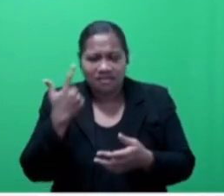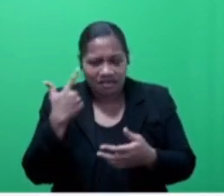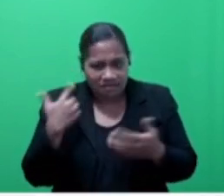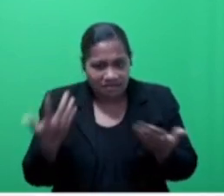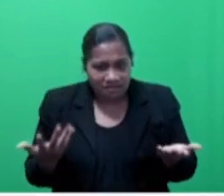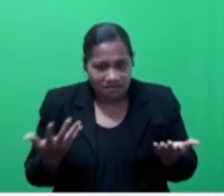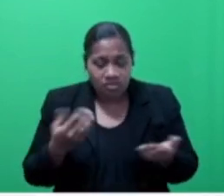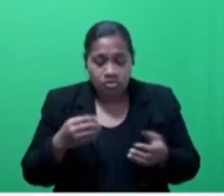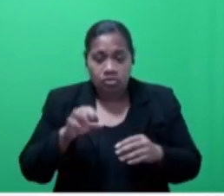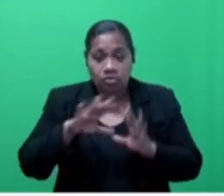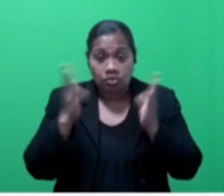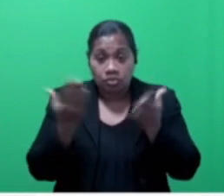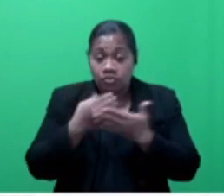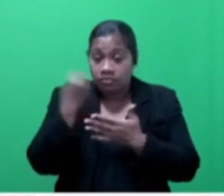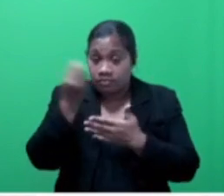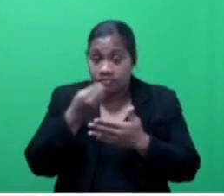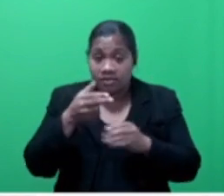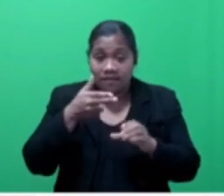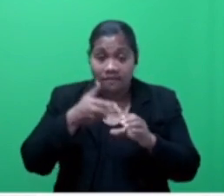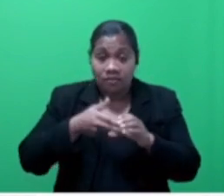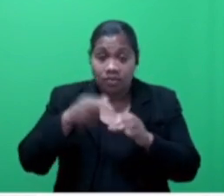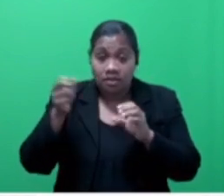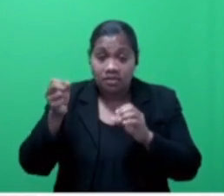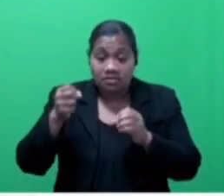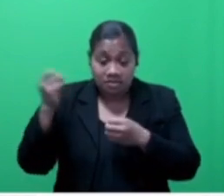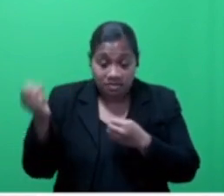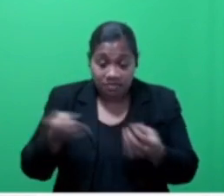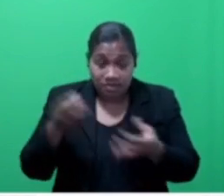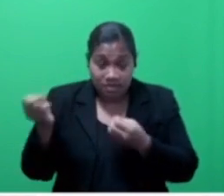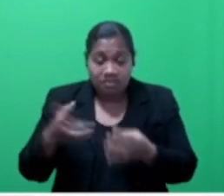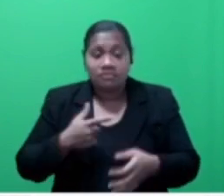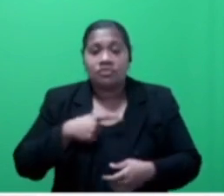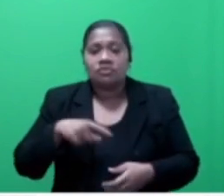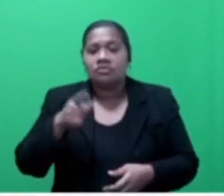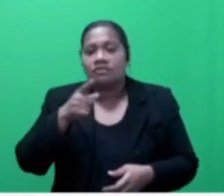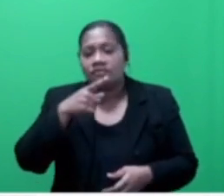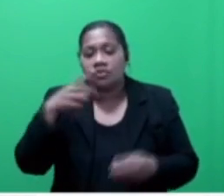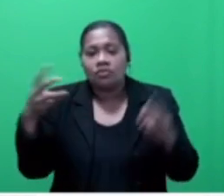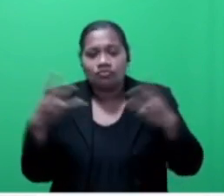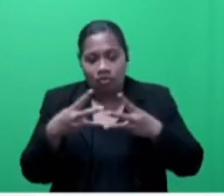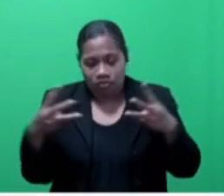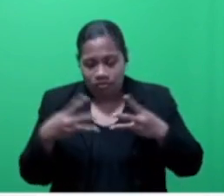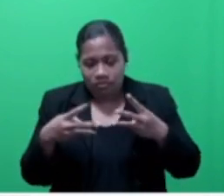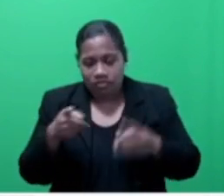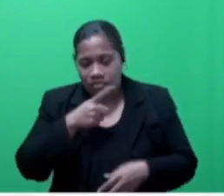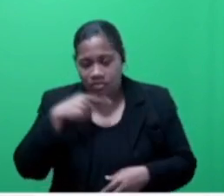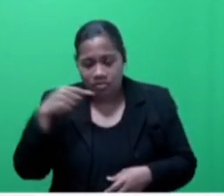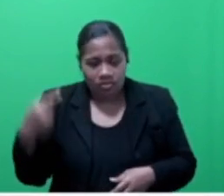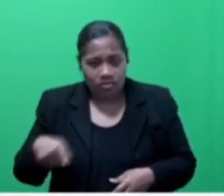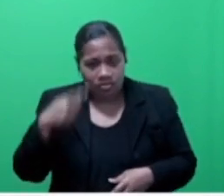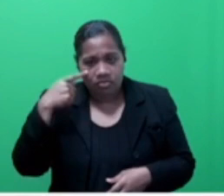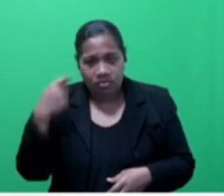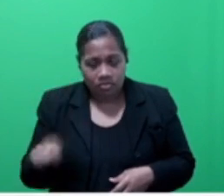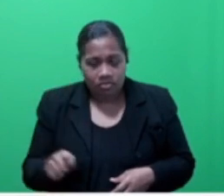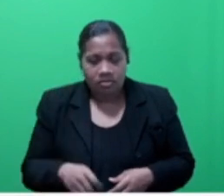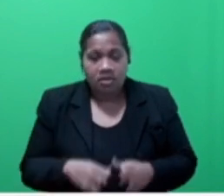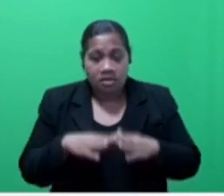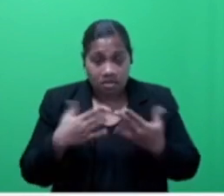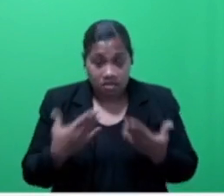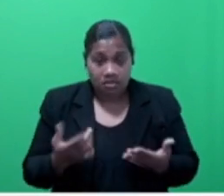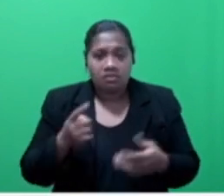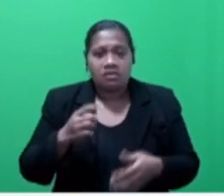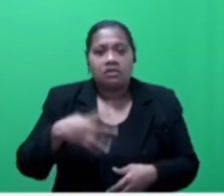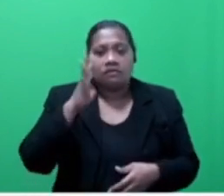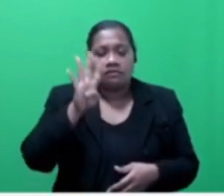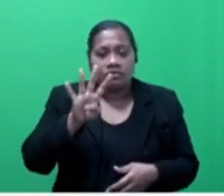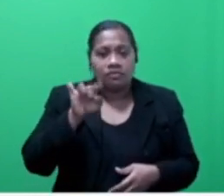global food and fuel supply disruptions due to the Russia-Ukraine war. As a result, year-end inflation is now estimated 4.5%